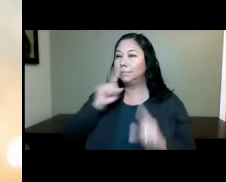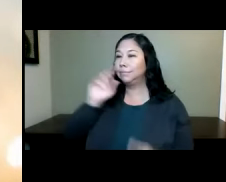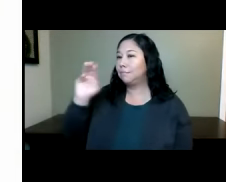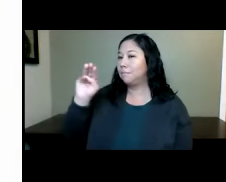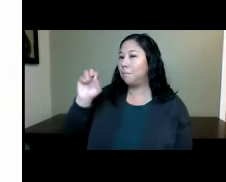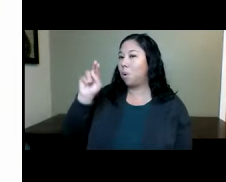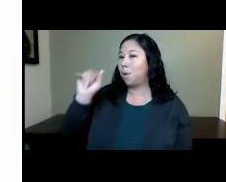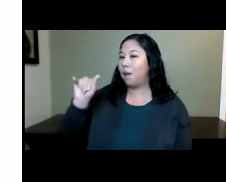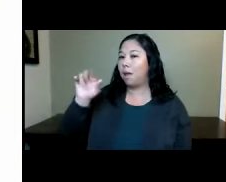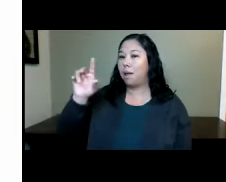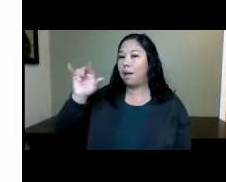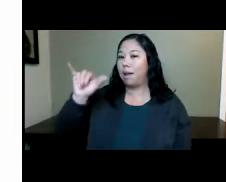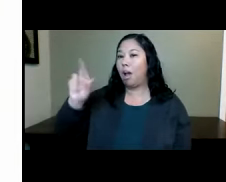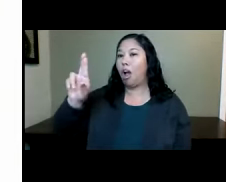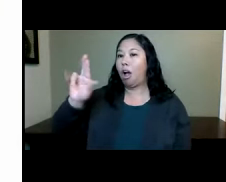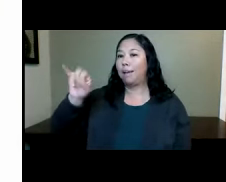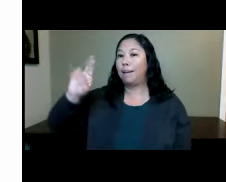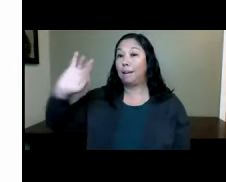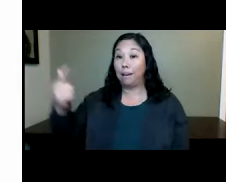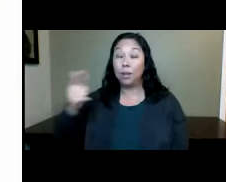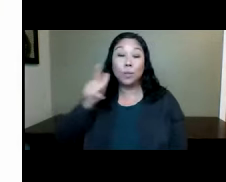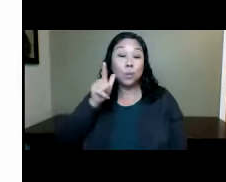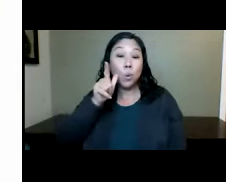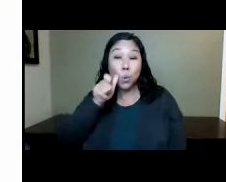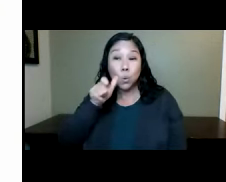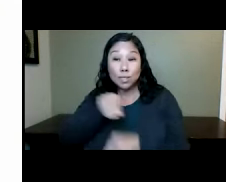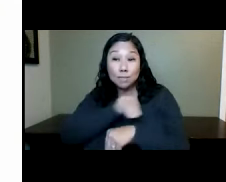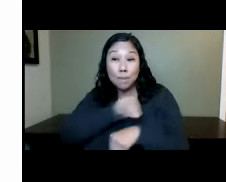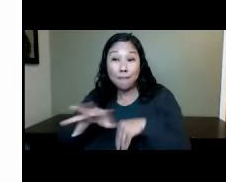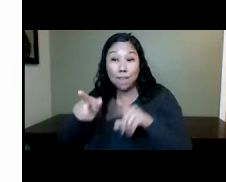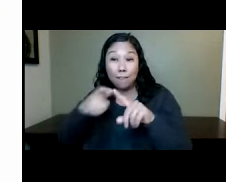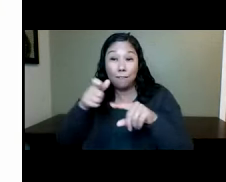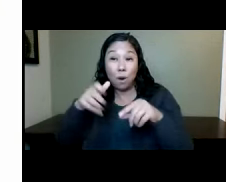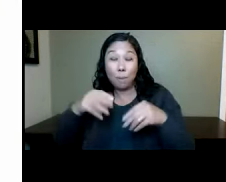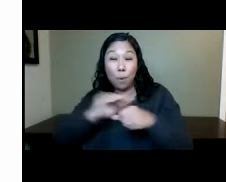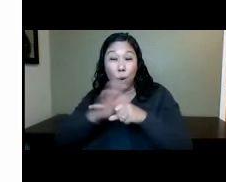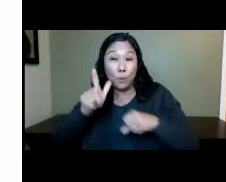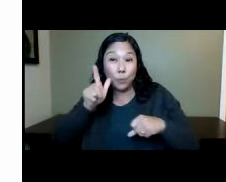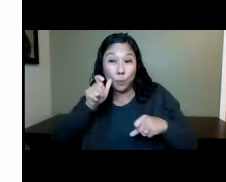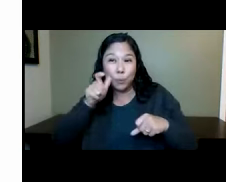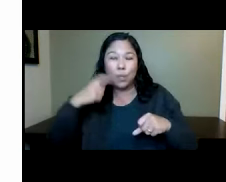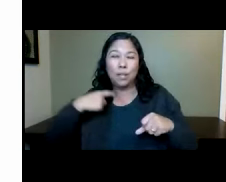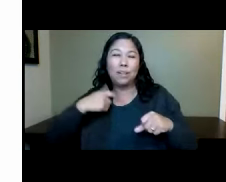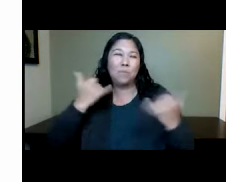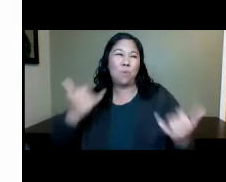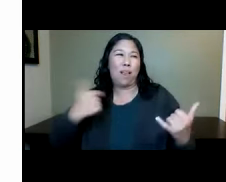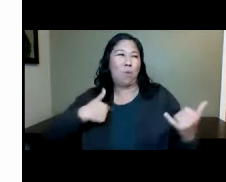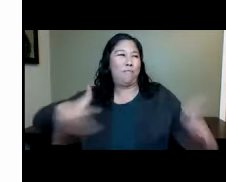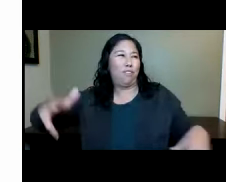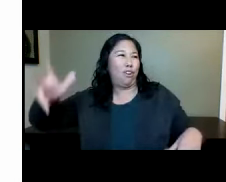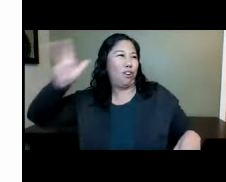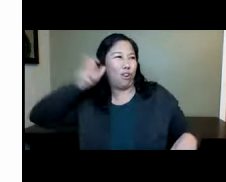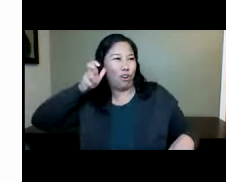There we go. So who has been affected by COVID-19? By now we've all heard and we know which communities have